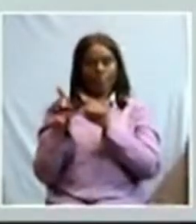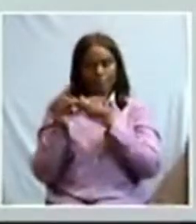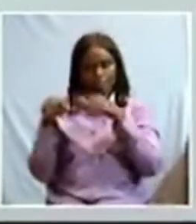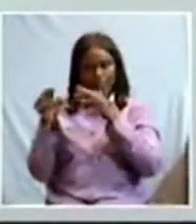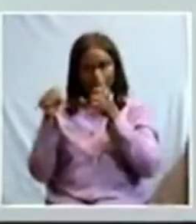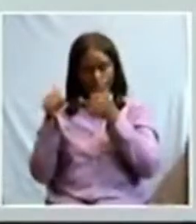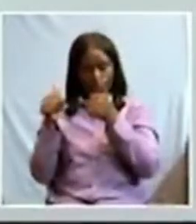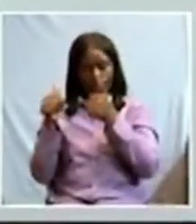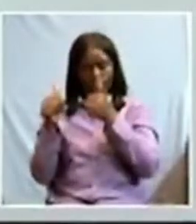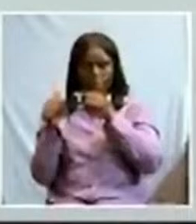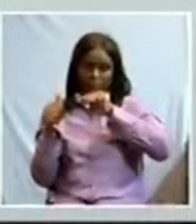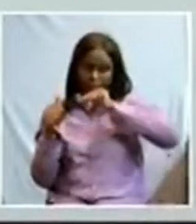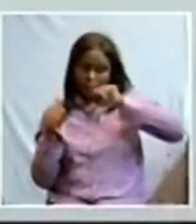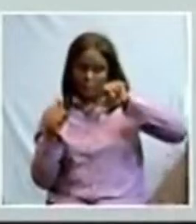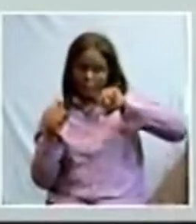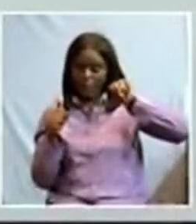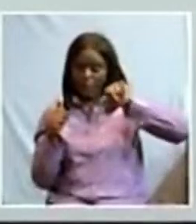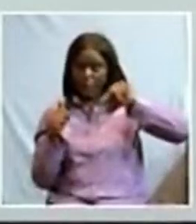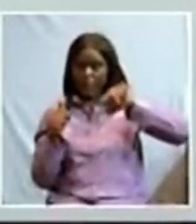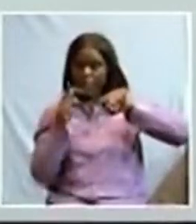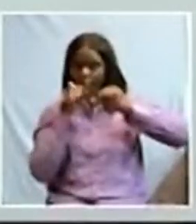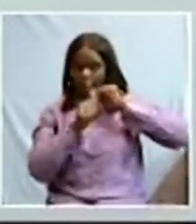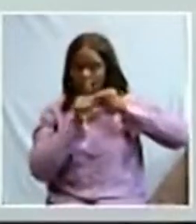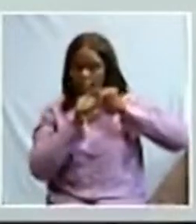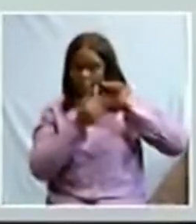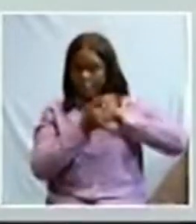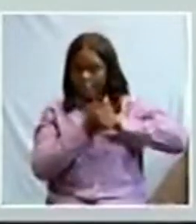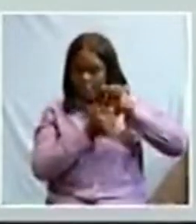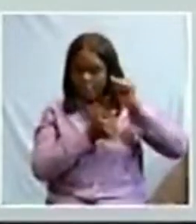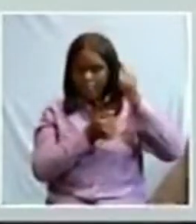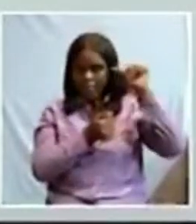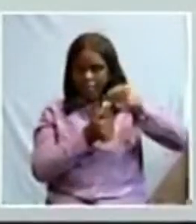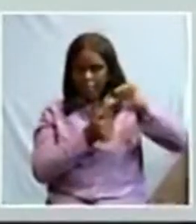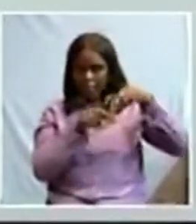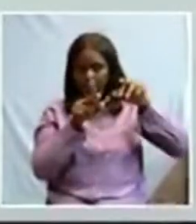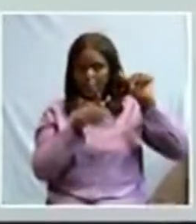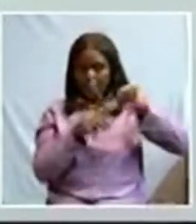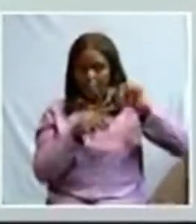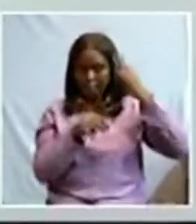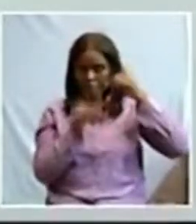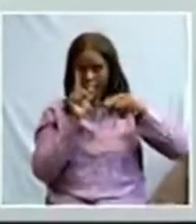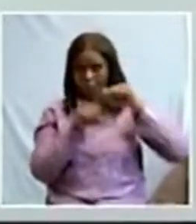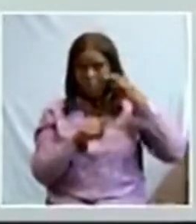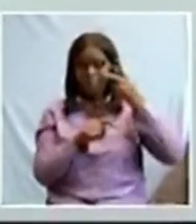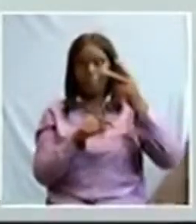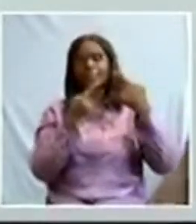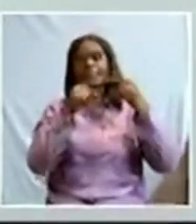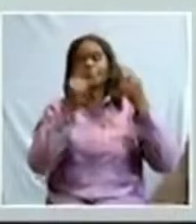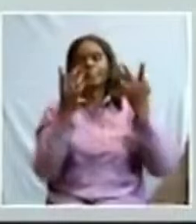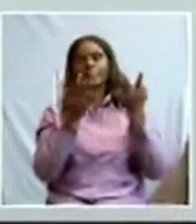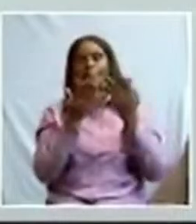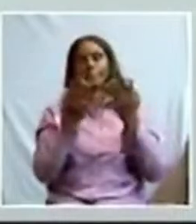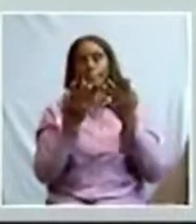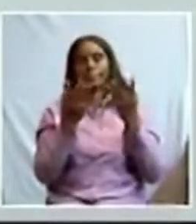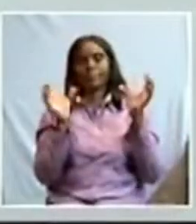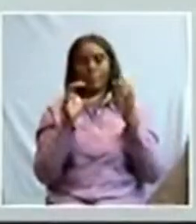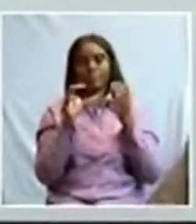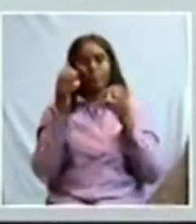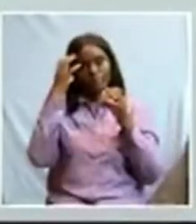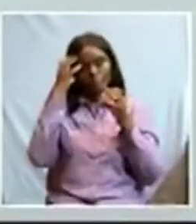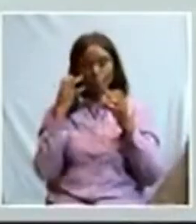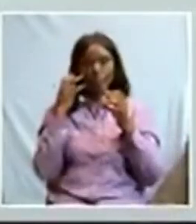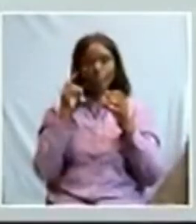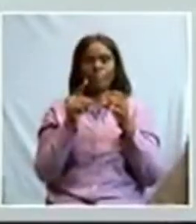are passable. But this other side, because the terrain is bad, the roads are bad, that's why you can't see any progress. A council